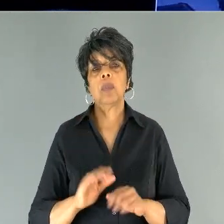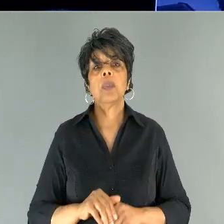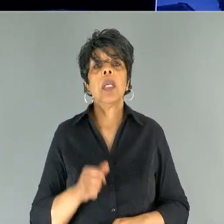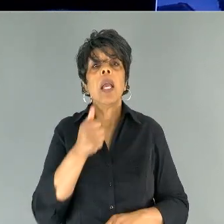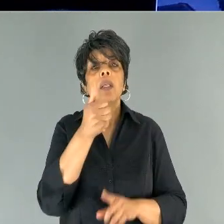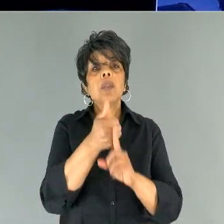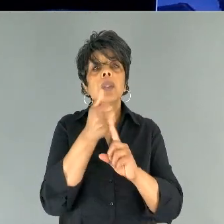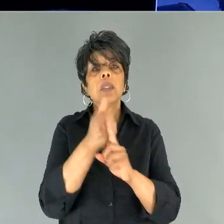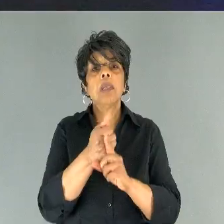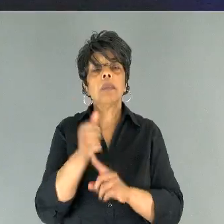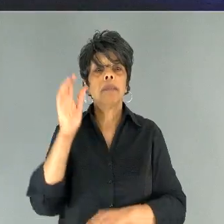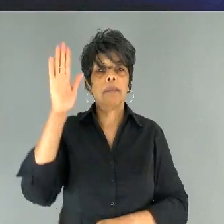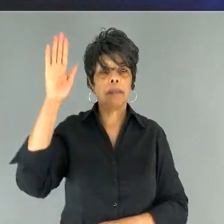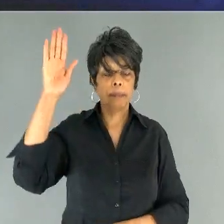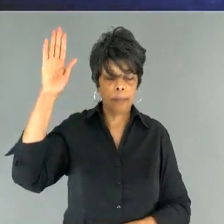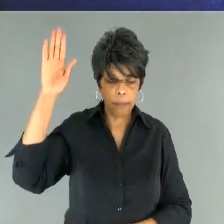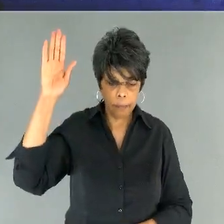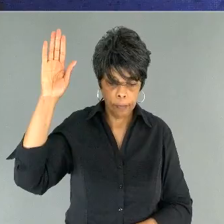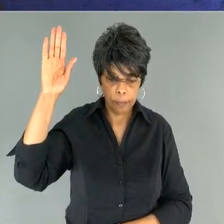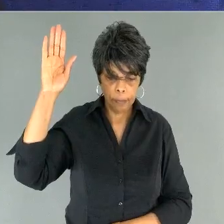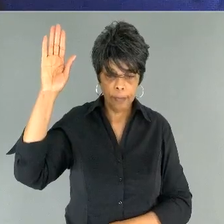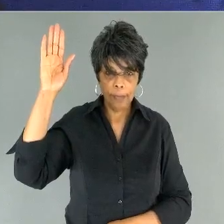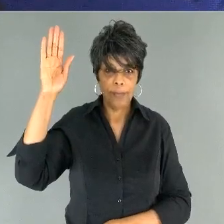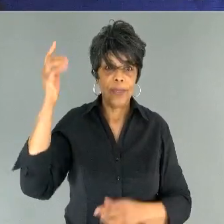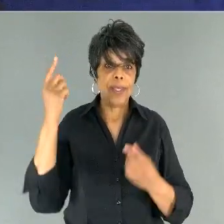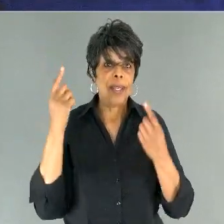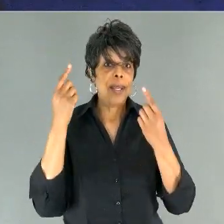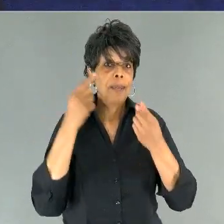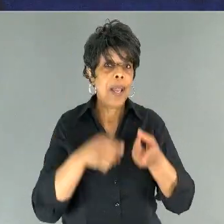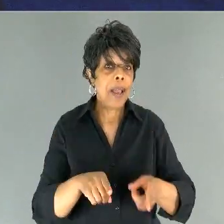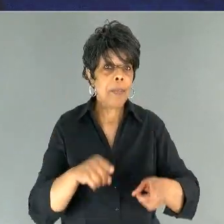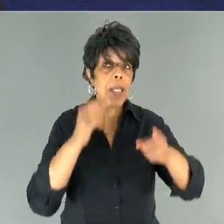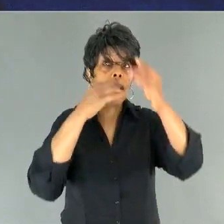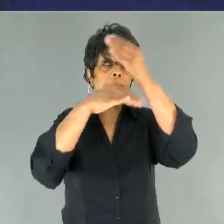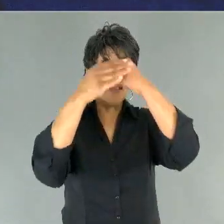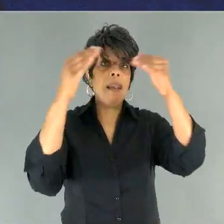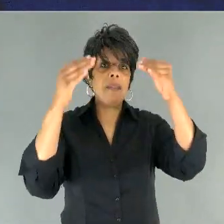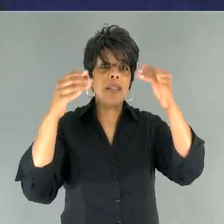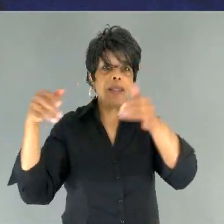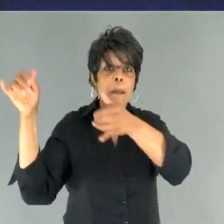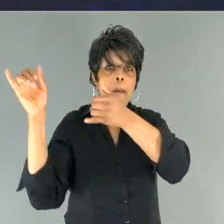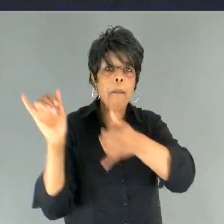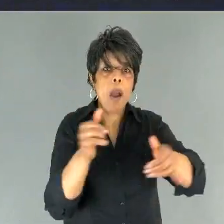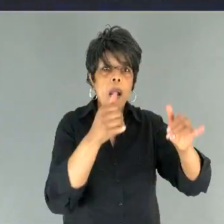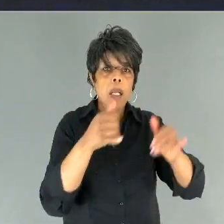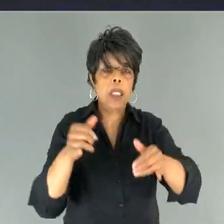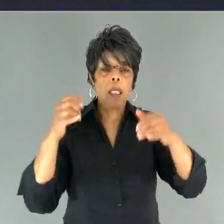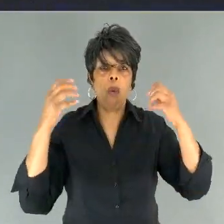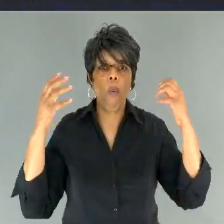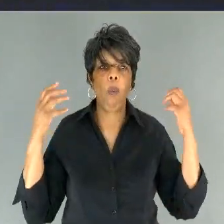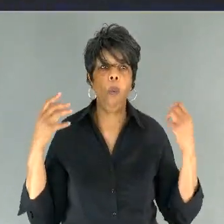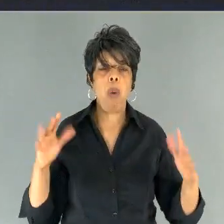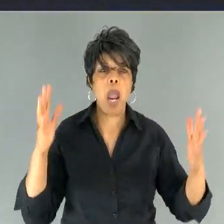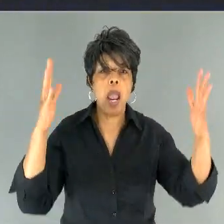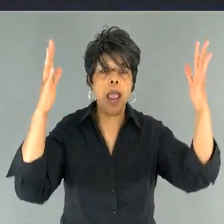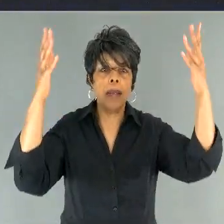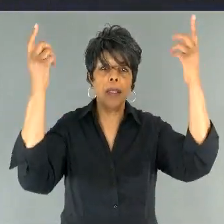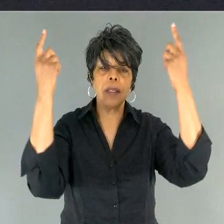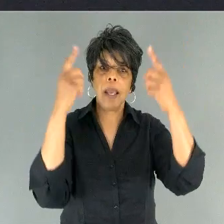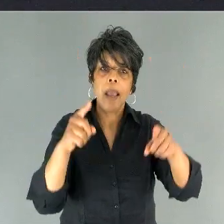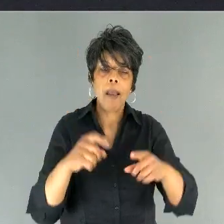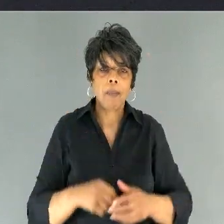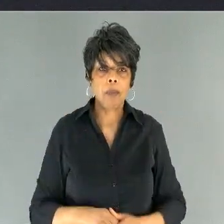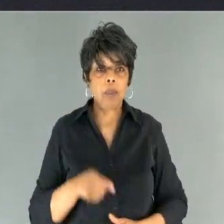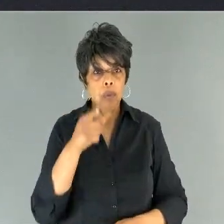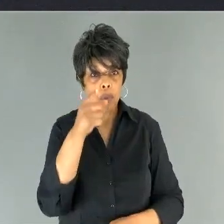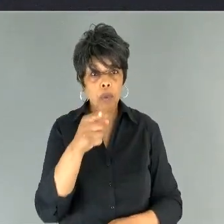your hand, there's a party that is happening in heaven. All of heaven is rejoicing. Maybe you're here and